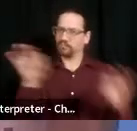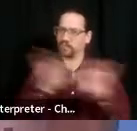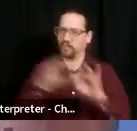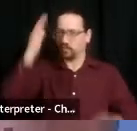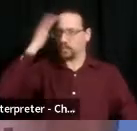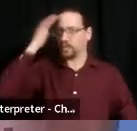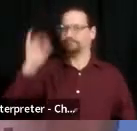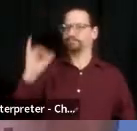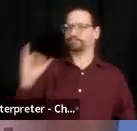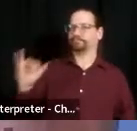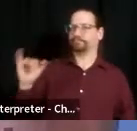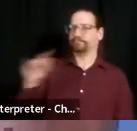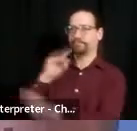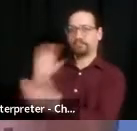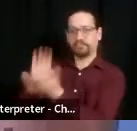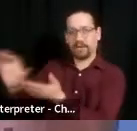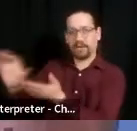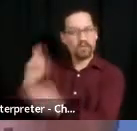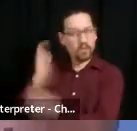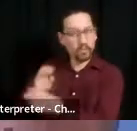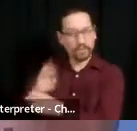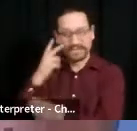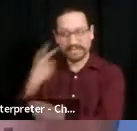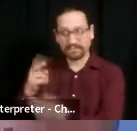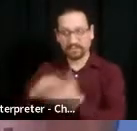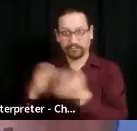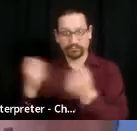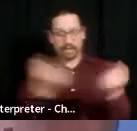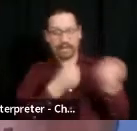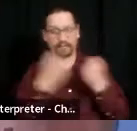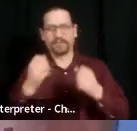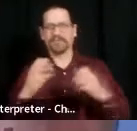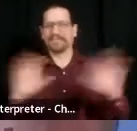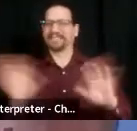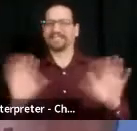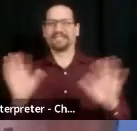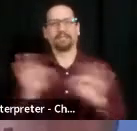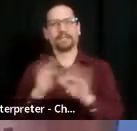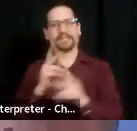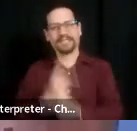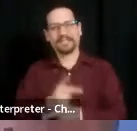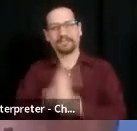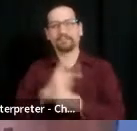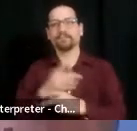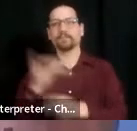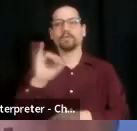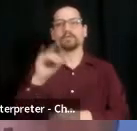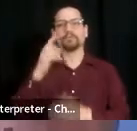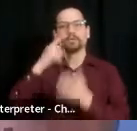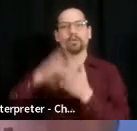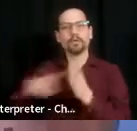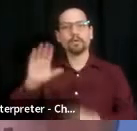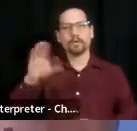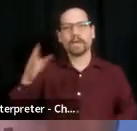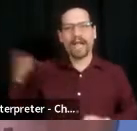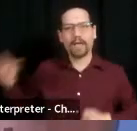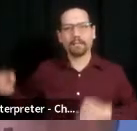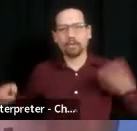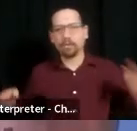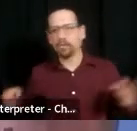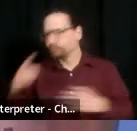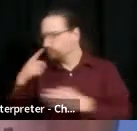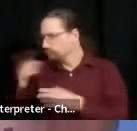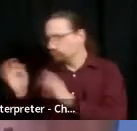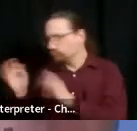safe, and always take care of your neighbors if you're able to do so. With that in mind, we'll be expanding the vehicle travel ban until midnight